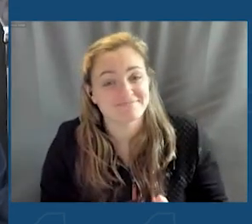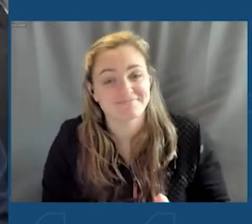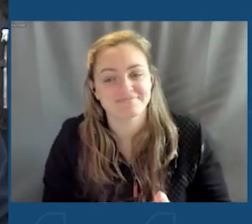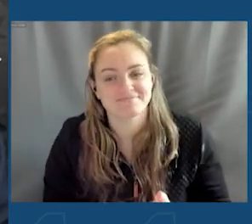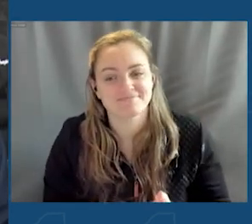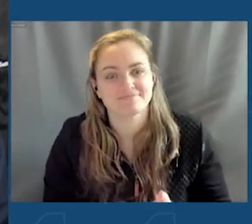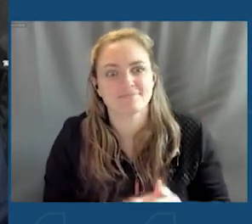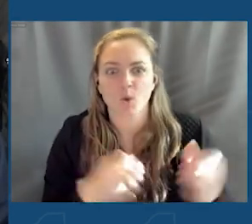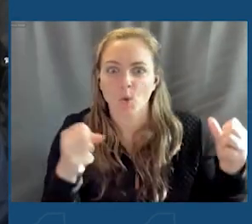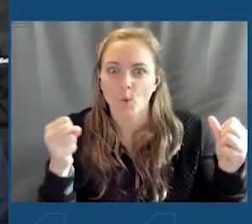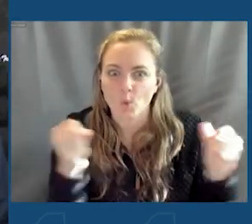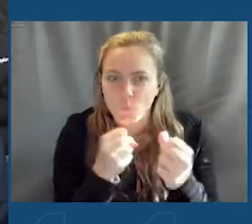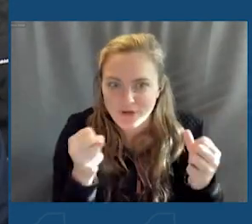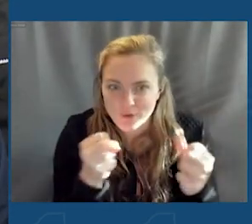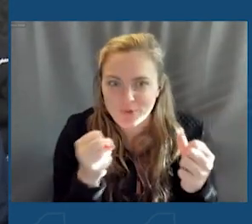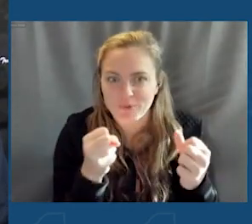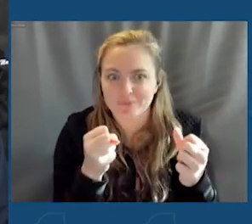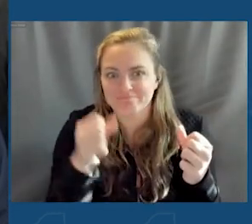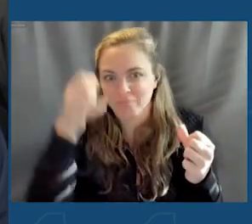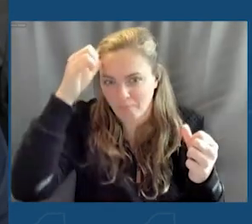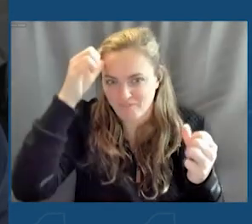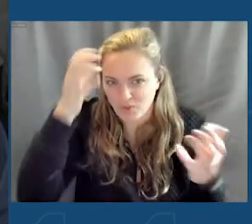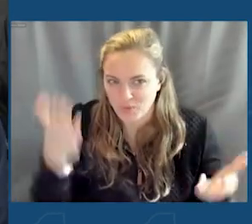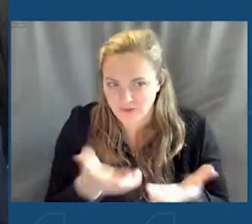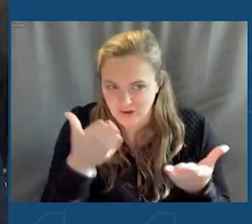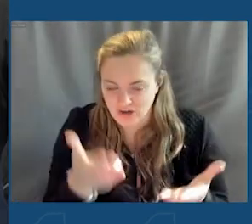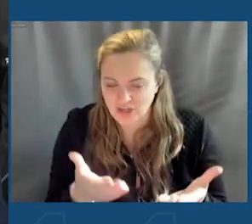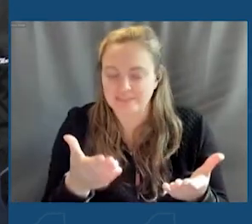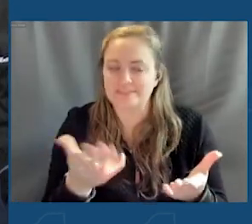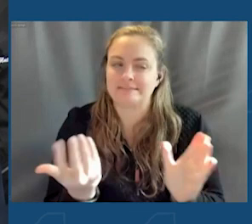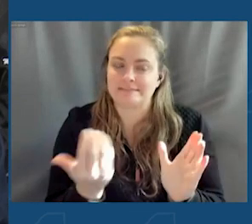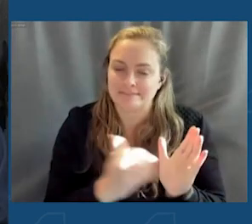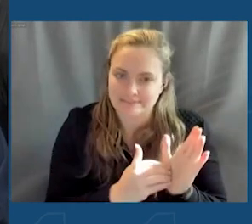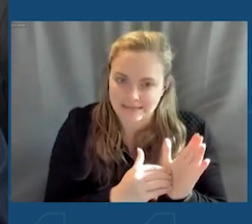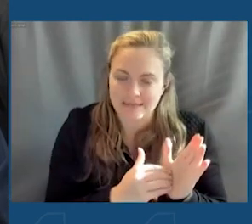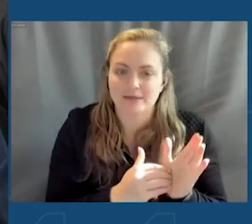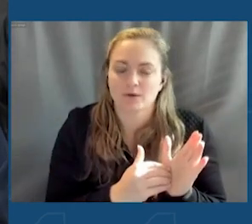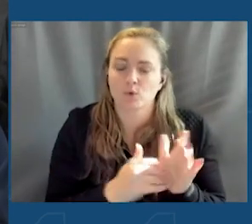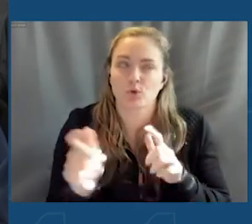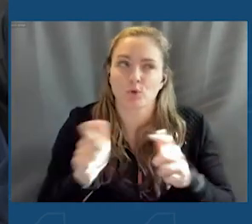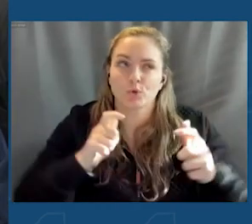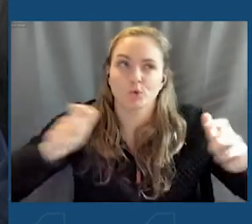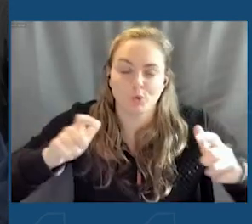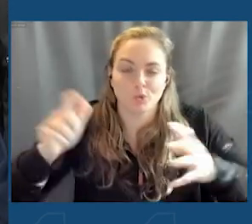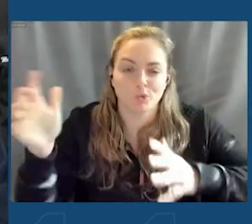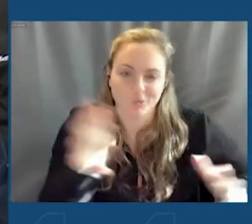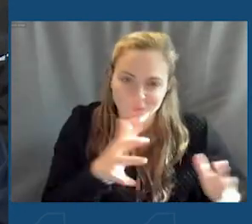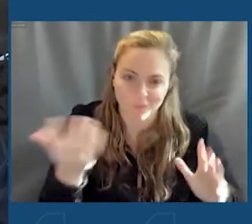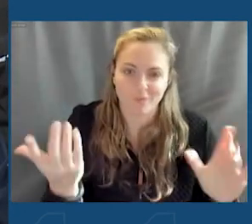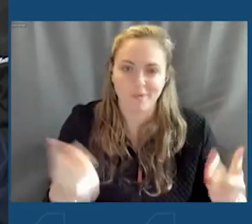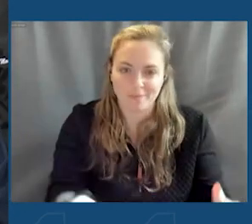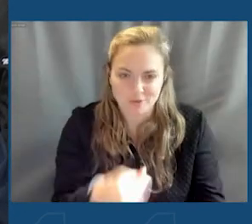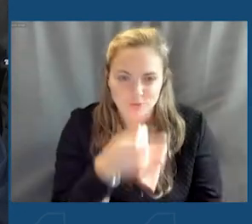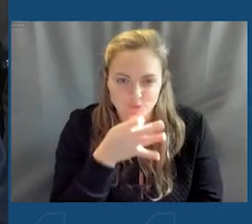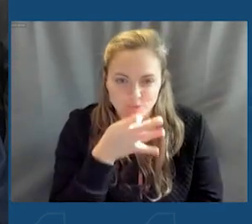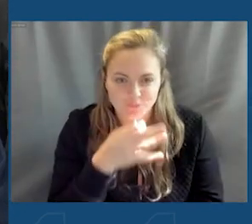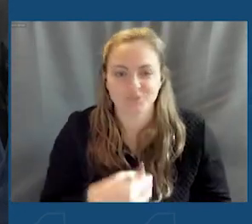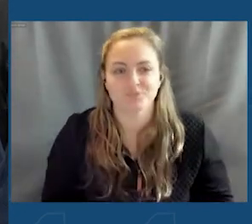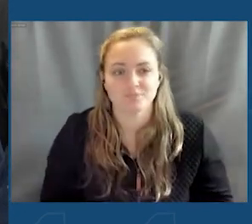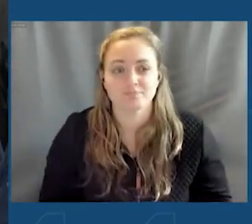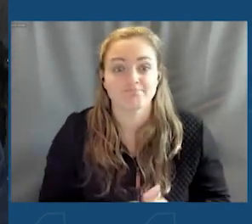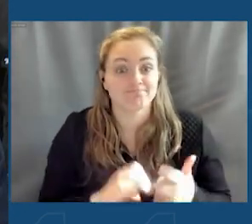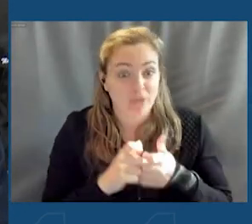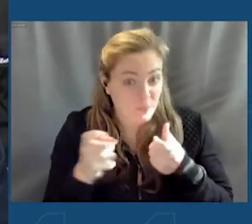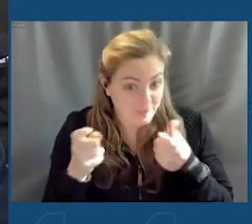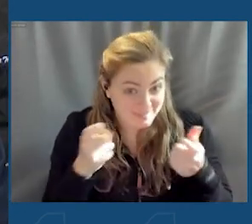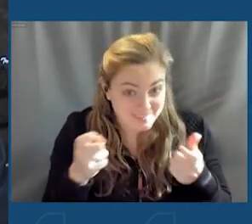It's winter in Buffalo. Here we find ourselves once again with a major storm heading our way. And the way we handle it